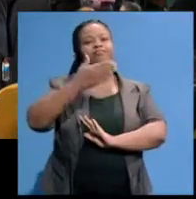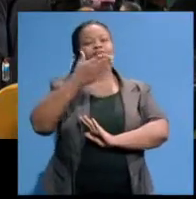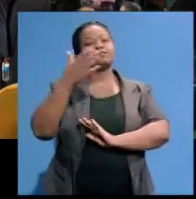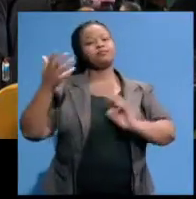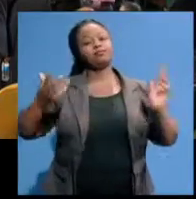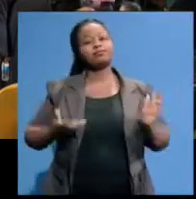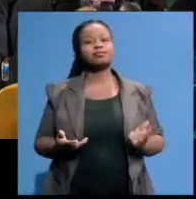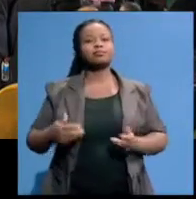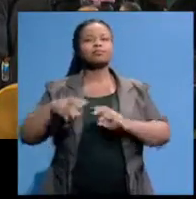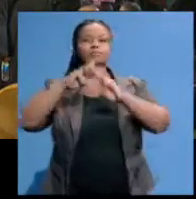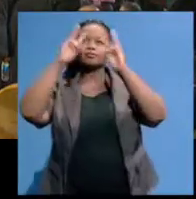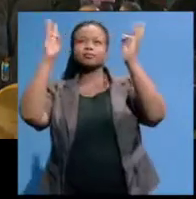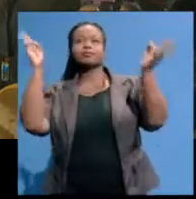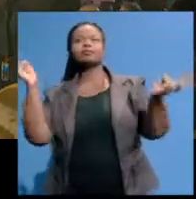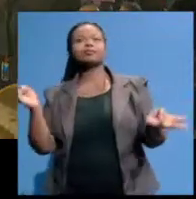Osiyaya